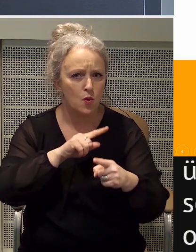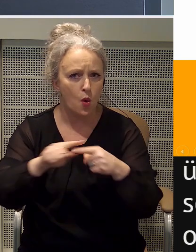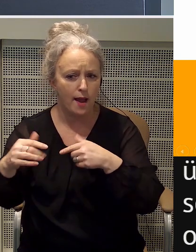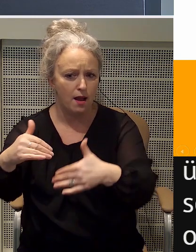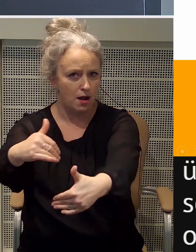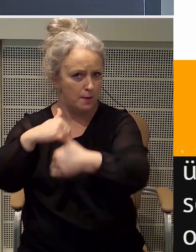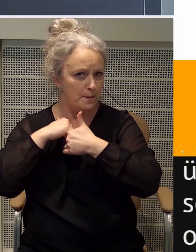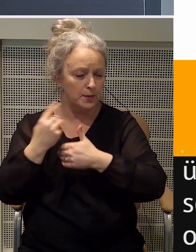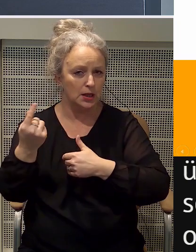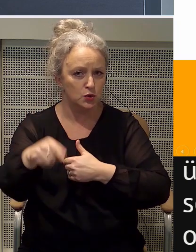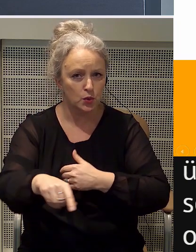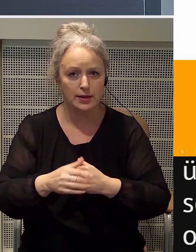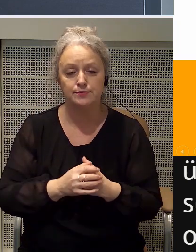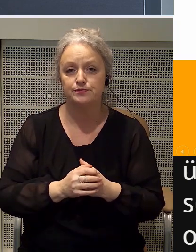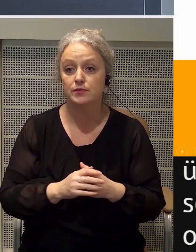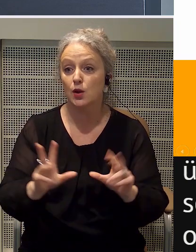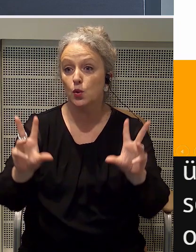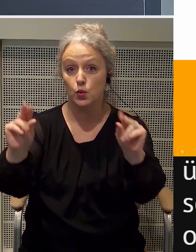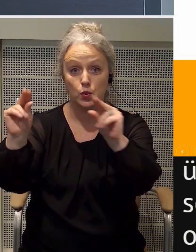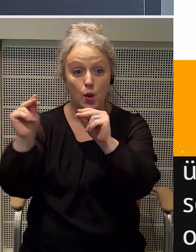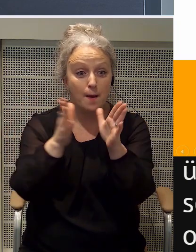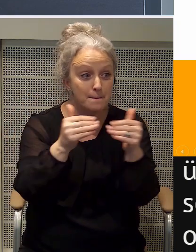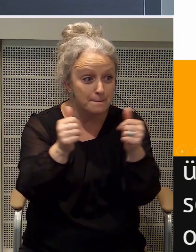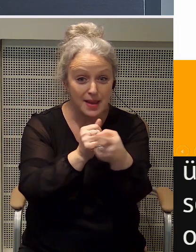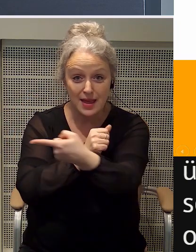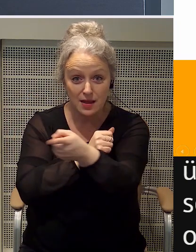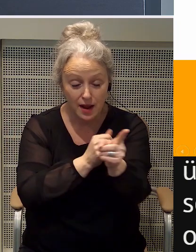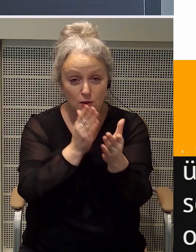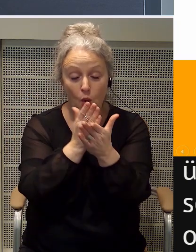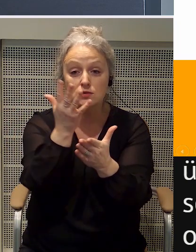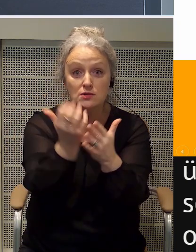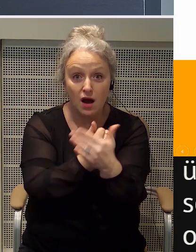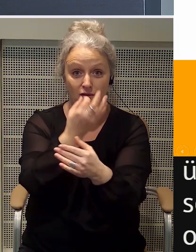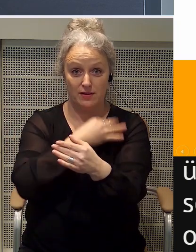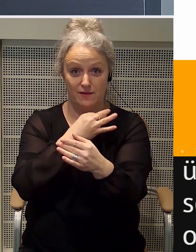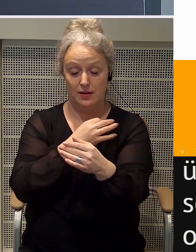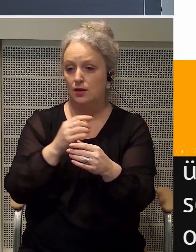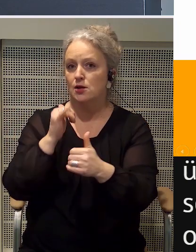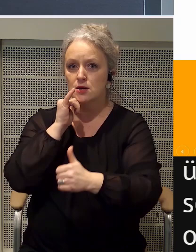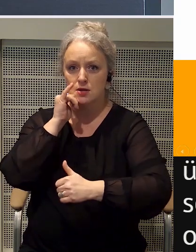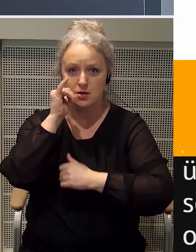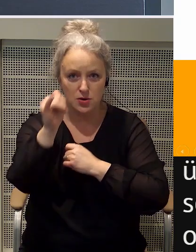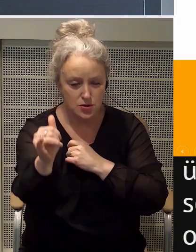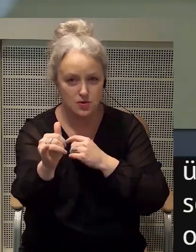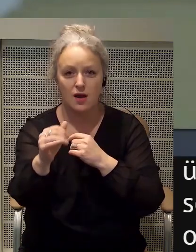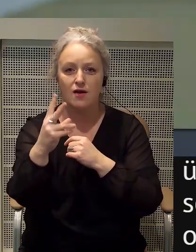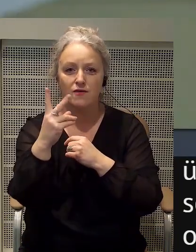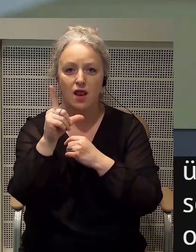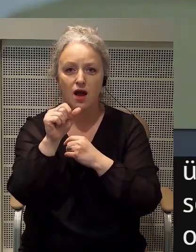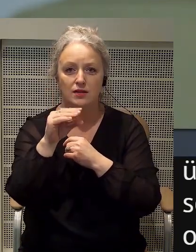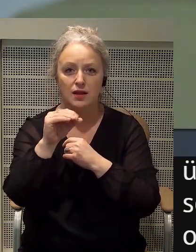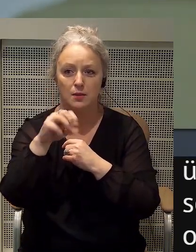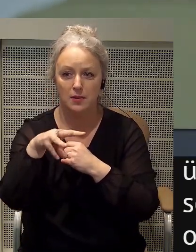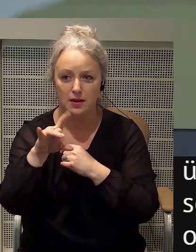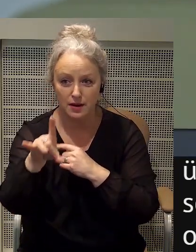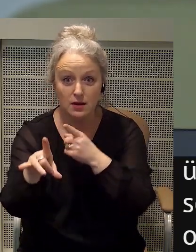of the medicine were available in Estonia. And thank you, Vladimir, for helping us out. So we